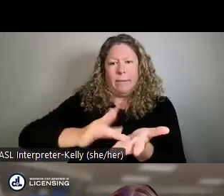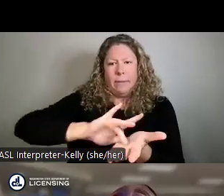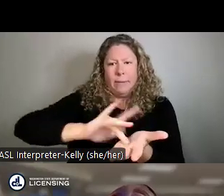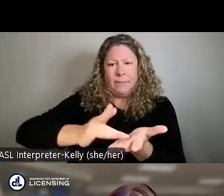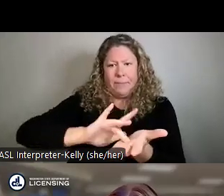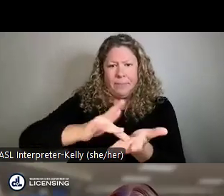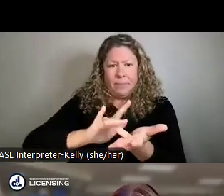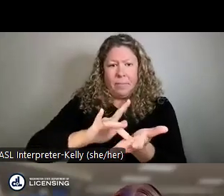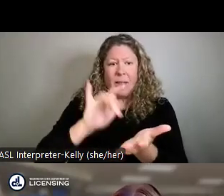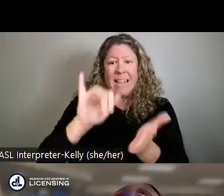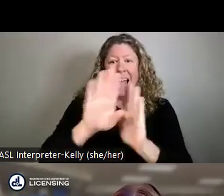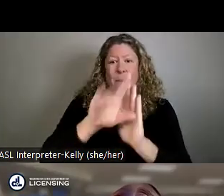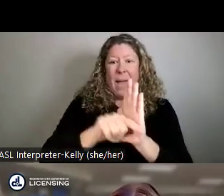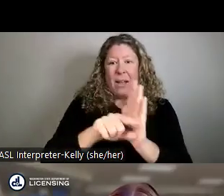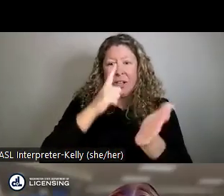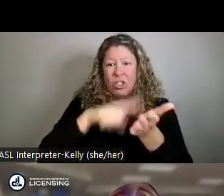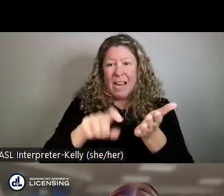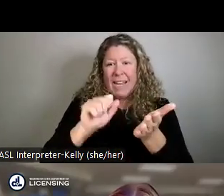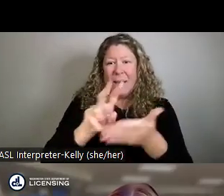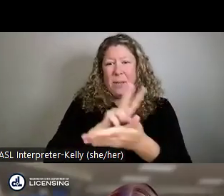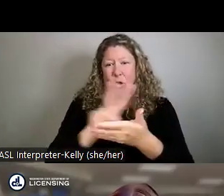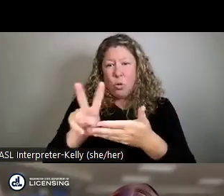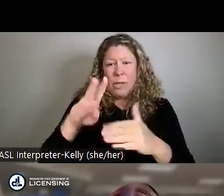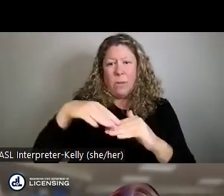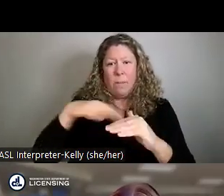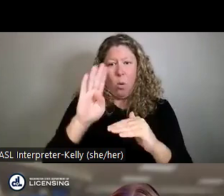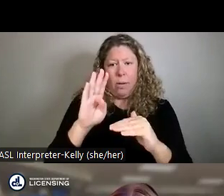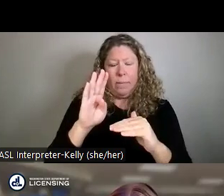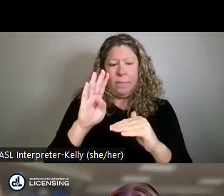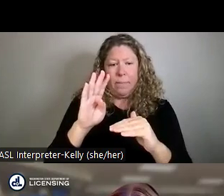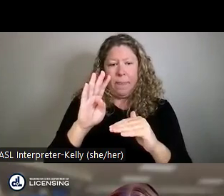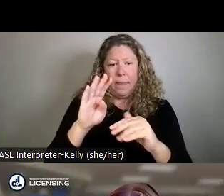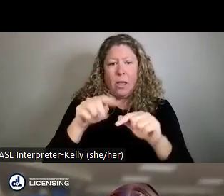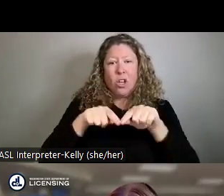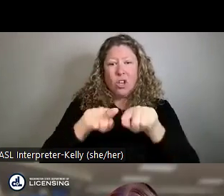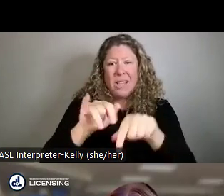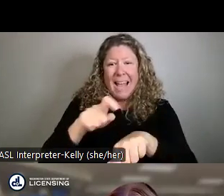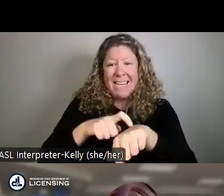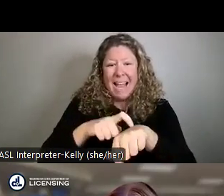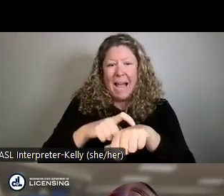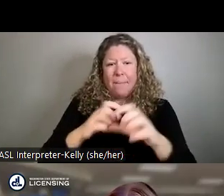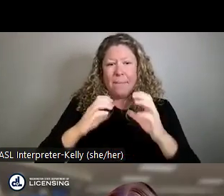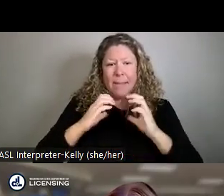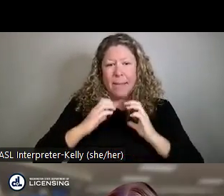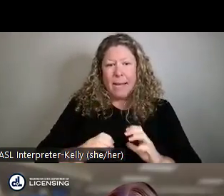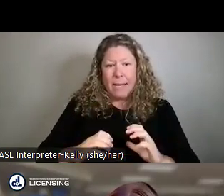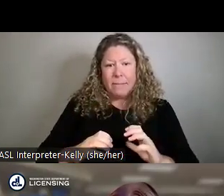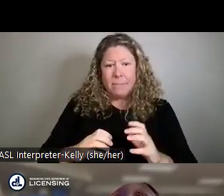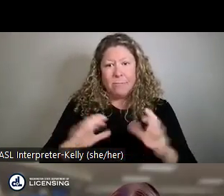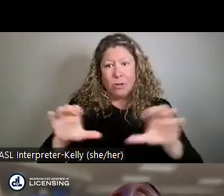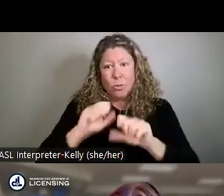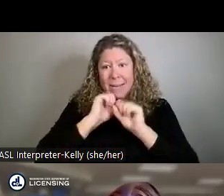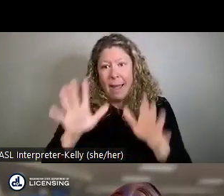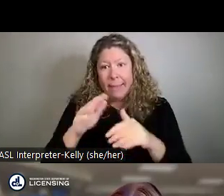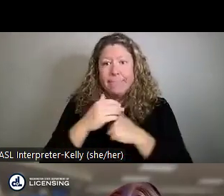can take 2 weeks or longer to complete. And as you can see during this time period, the customer is not completing any